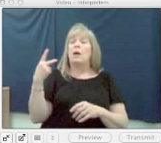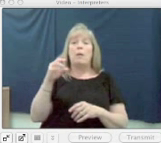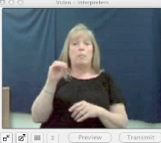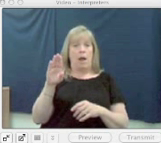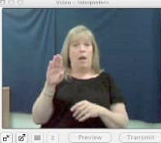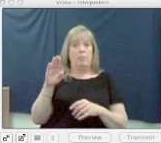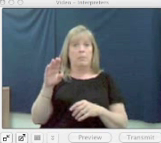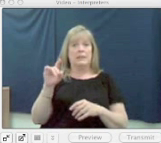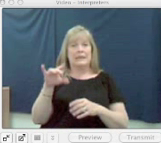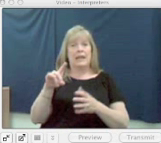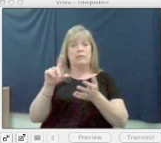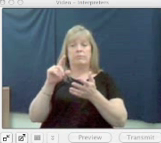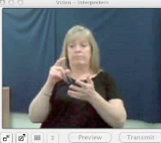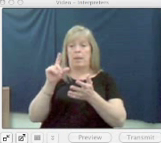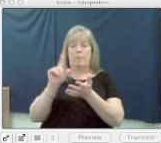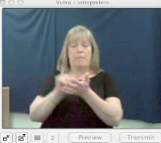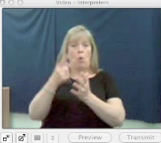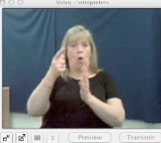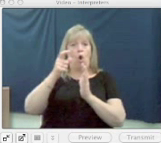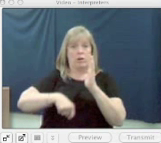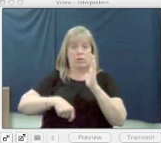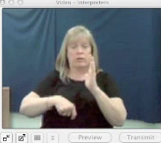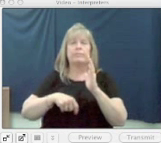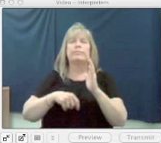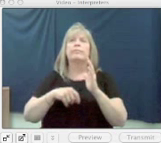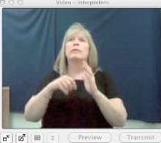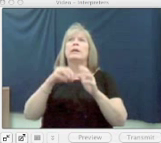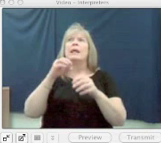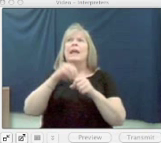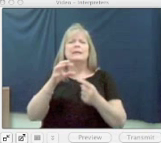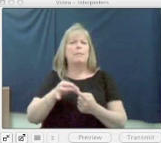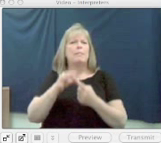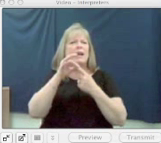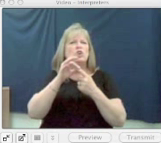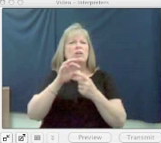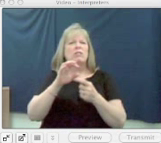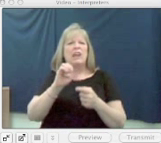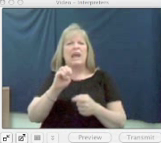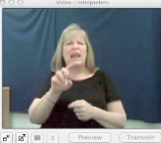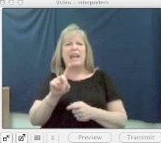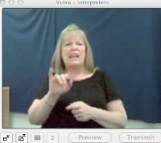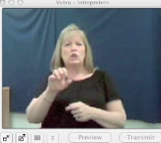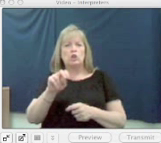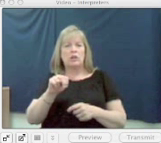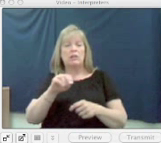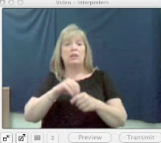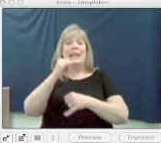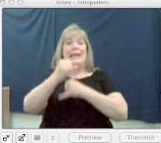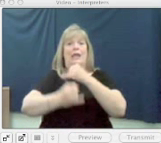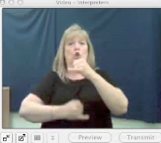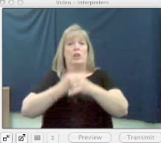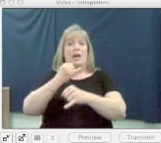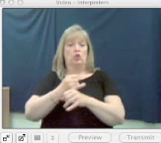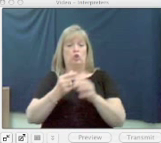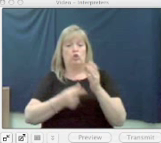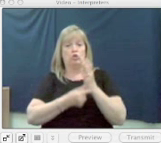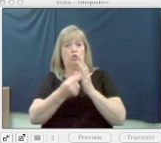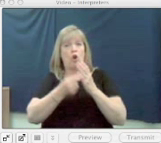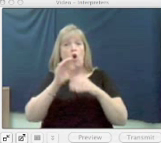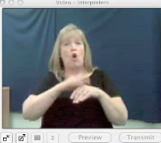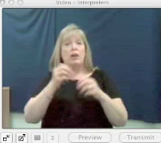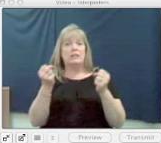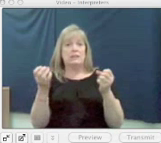article in a special edition of an international journal on sign language interpreting, and